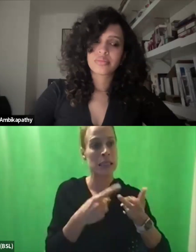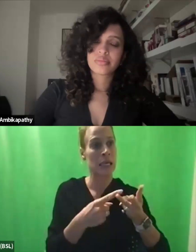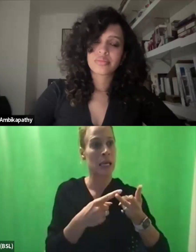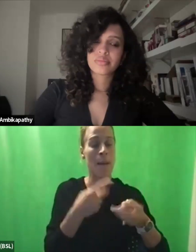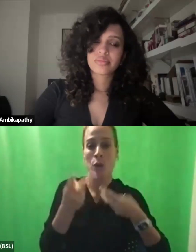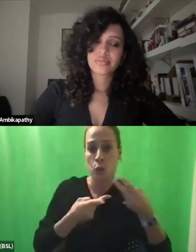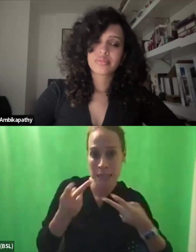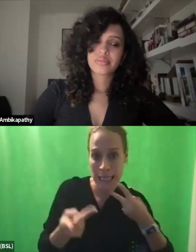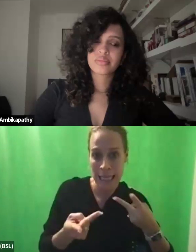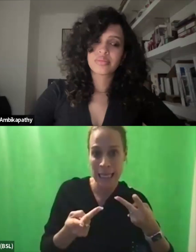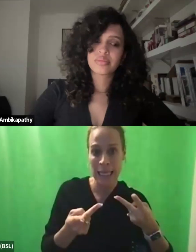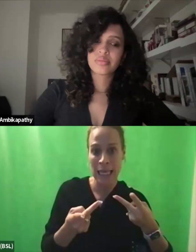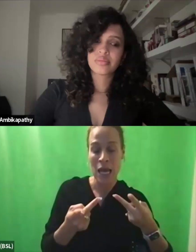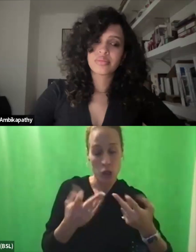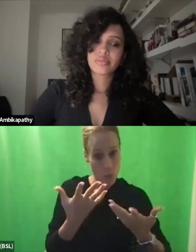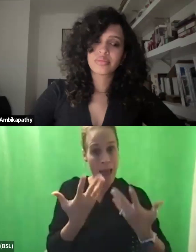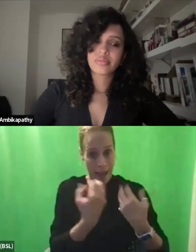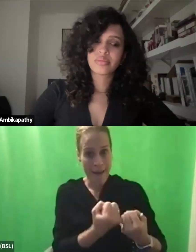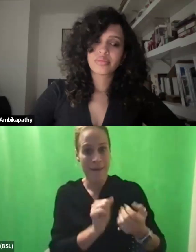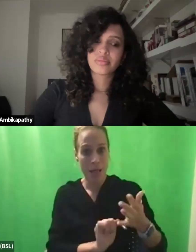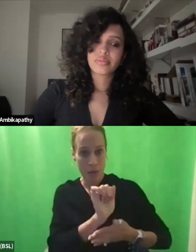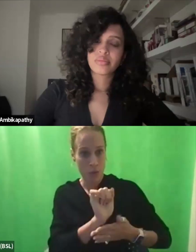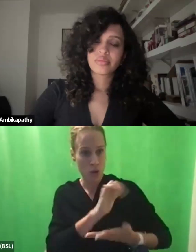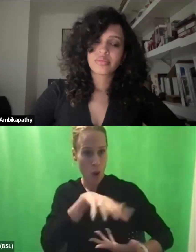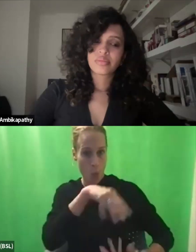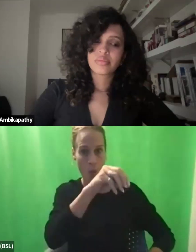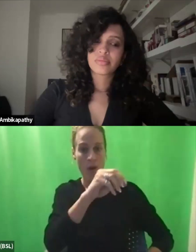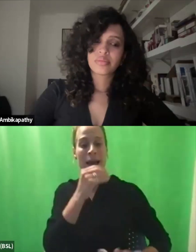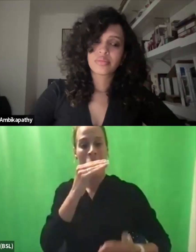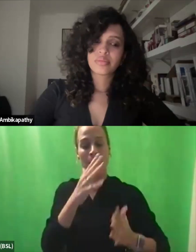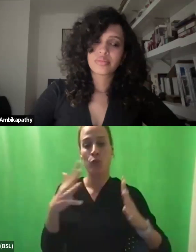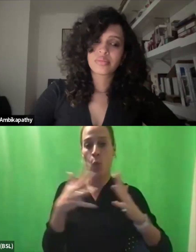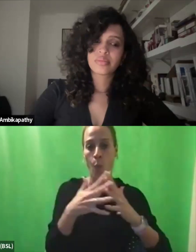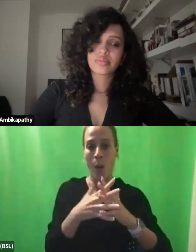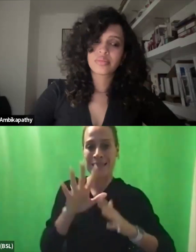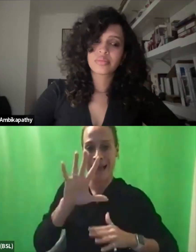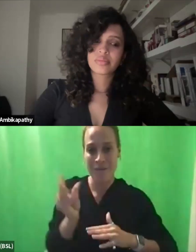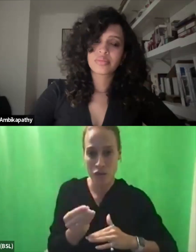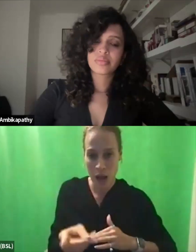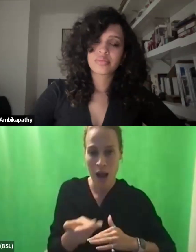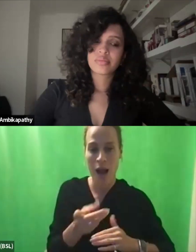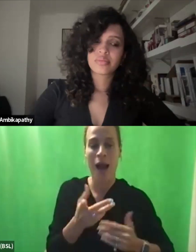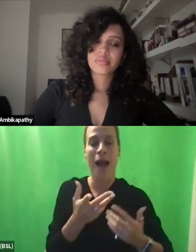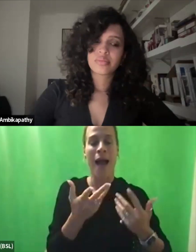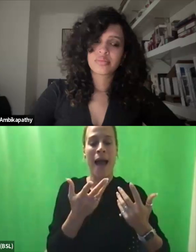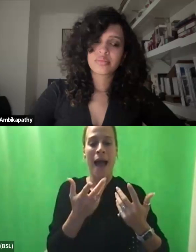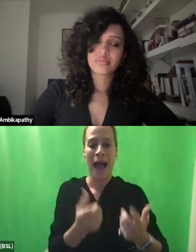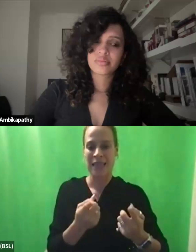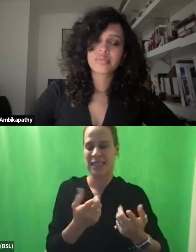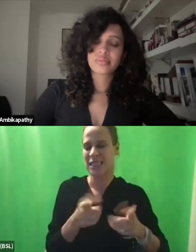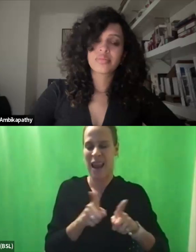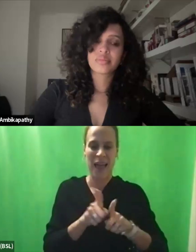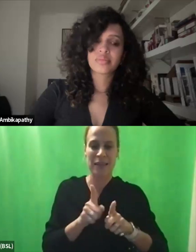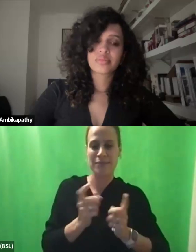locally produced. So it has an aura in West Africa, in French-speaking West Africa. It is characteristic of the Ivorian way of speaking